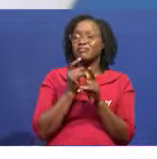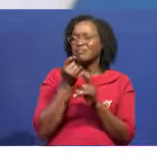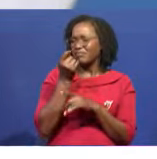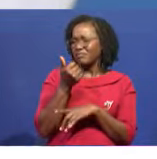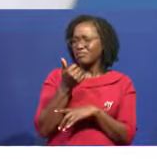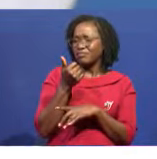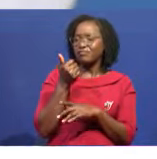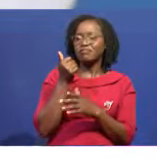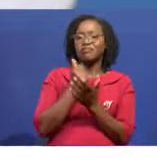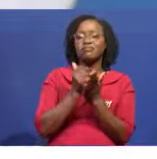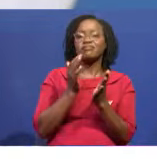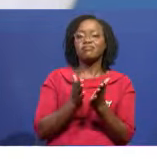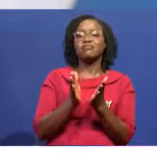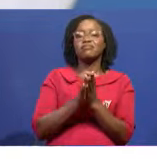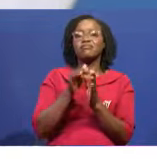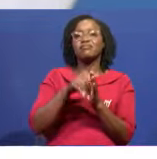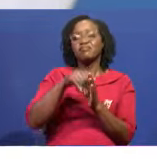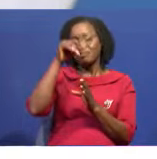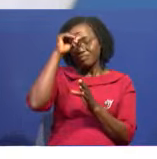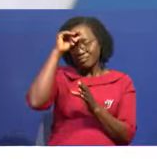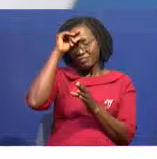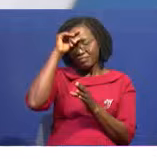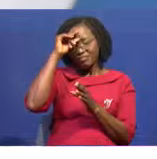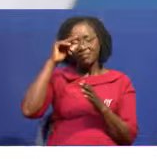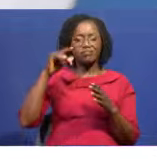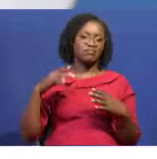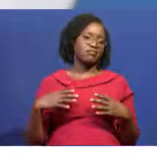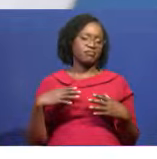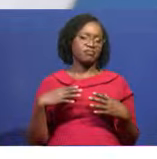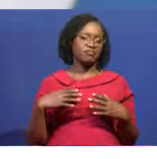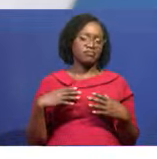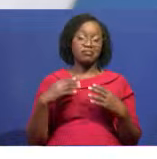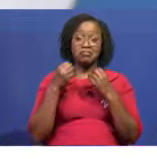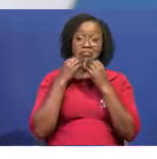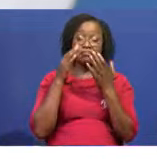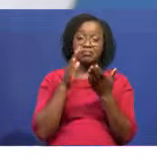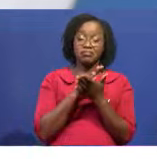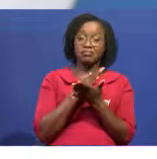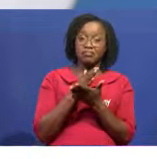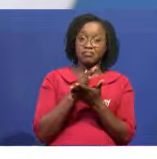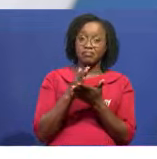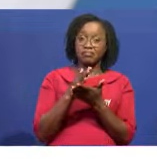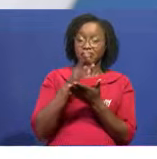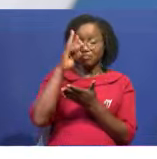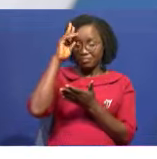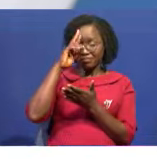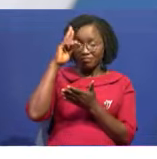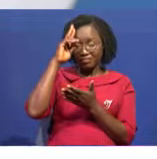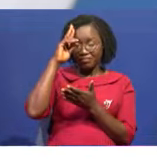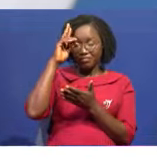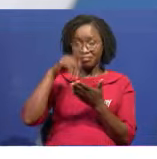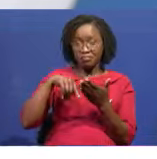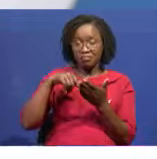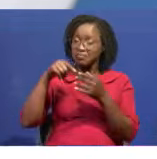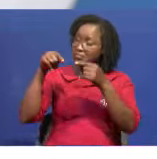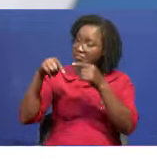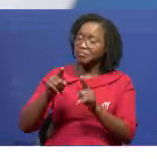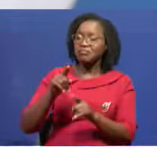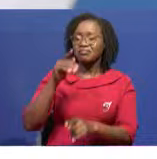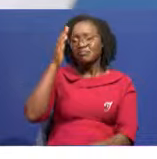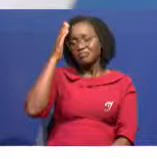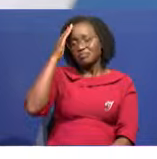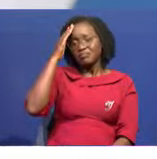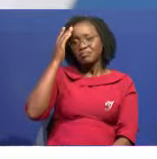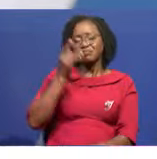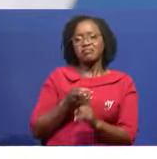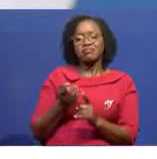few officers within the government are reluctant to give out this information for reasons that are known to them. But for